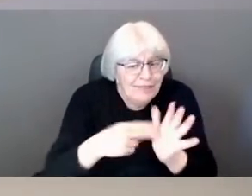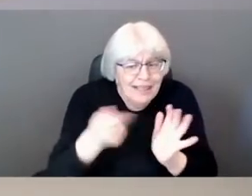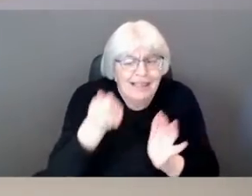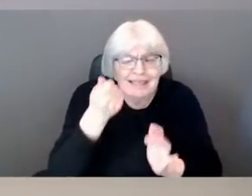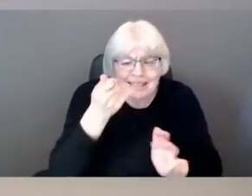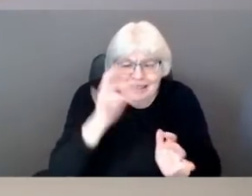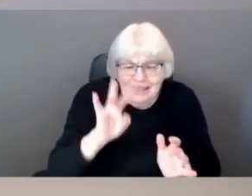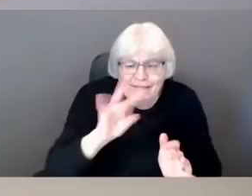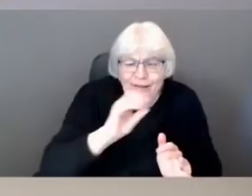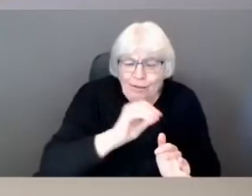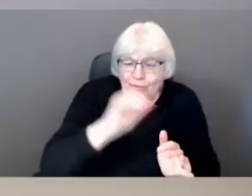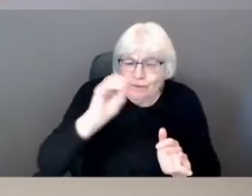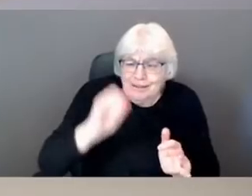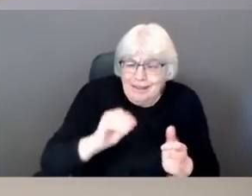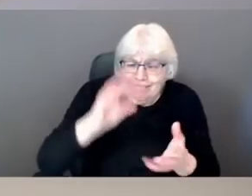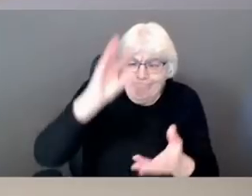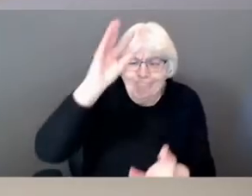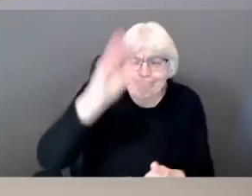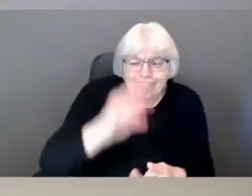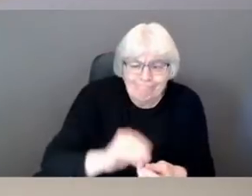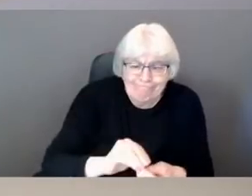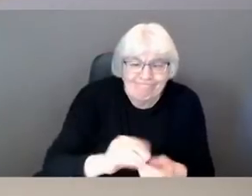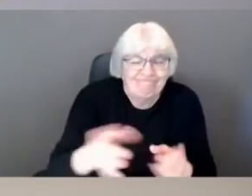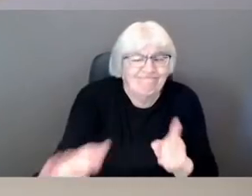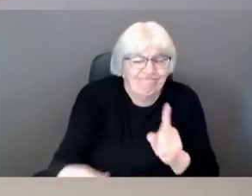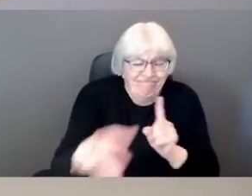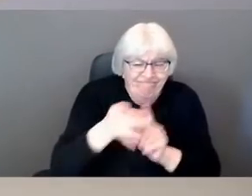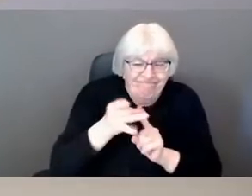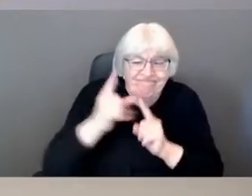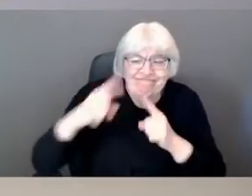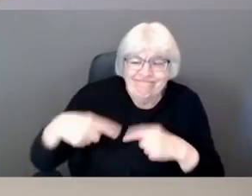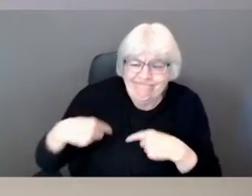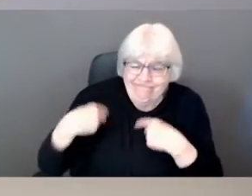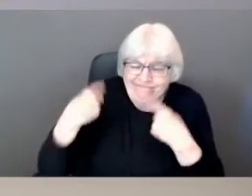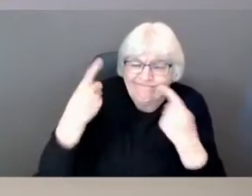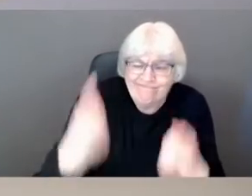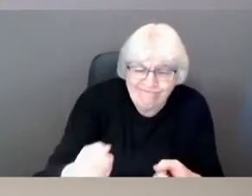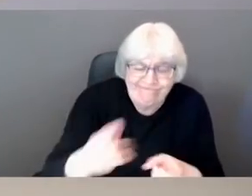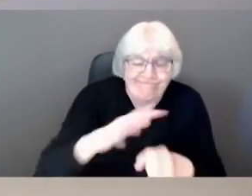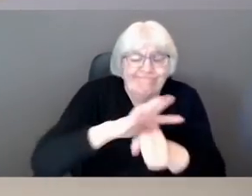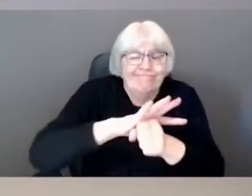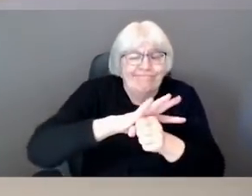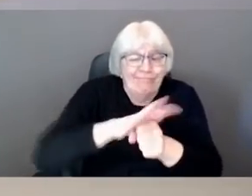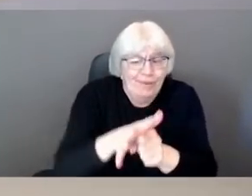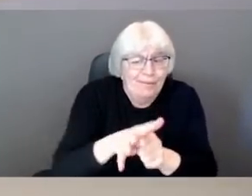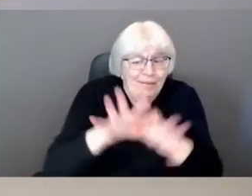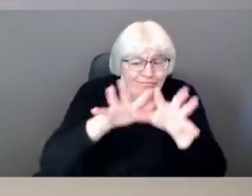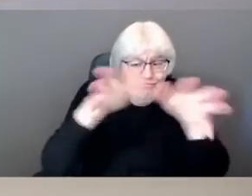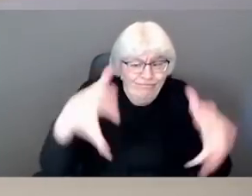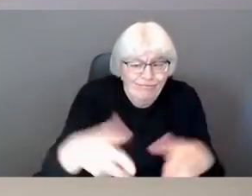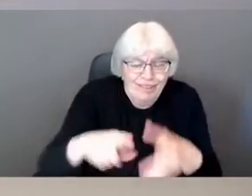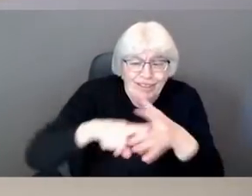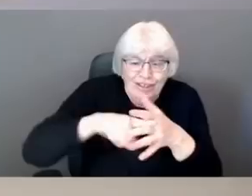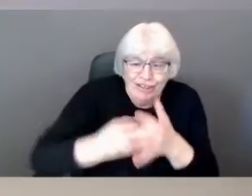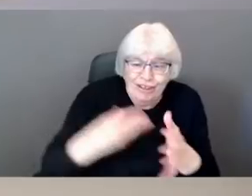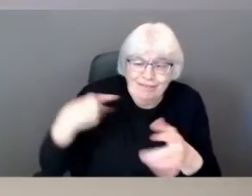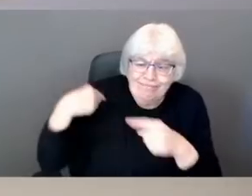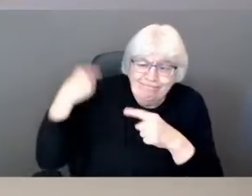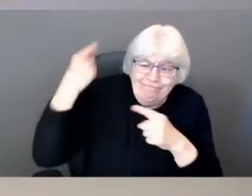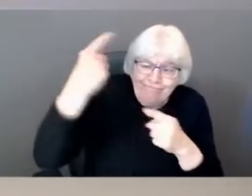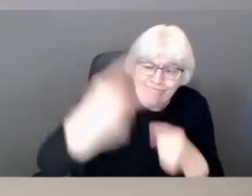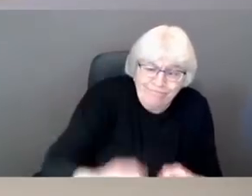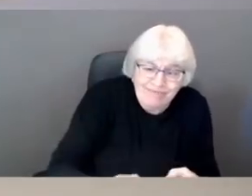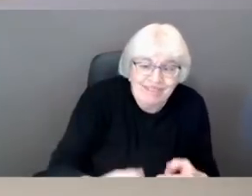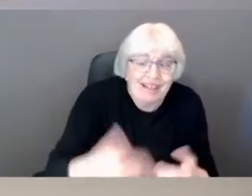weeks since the pandemic began. I do believe our high rate of vaccination does provide protection